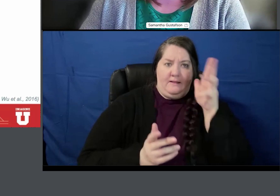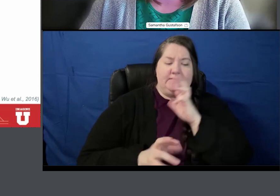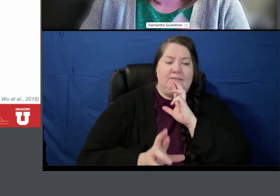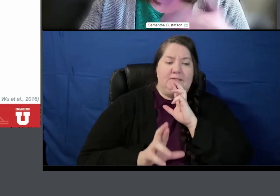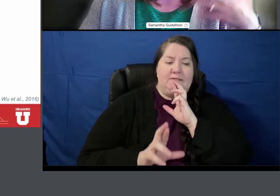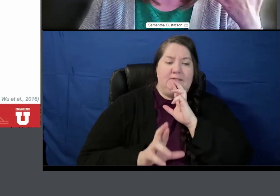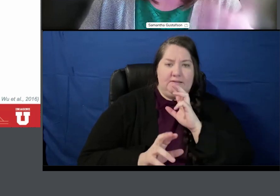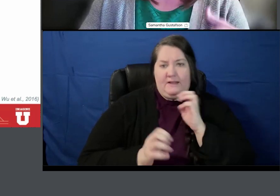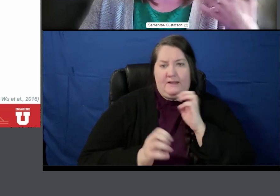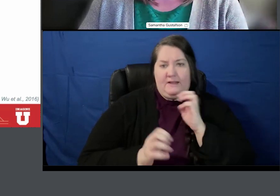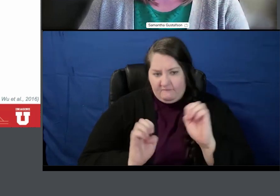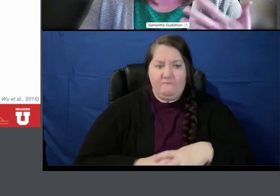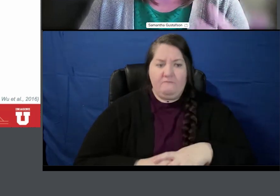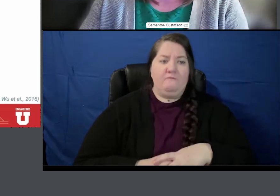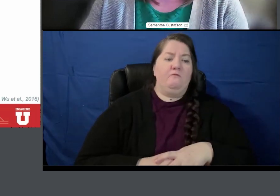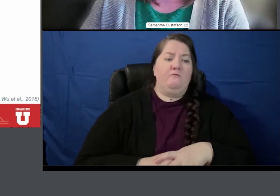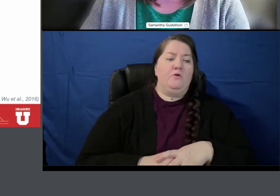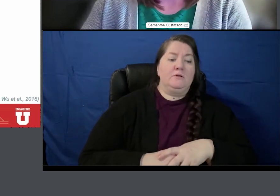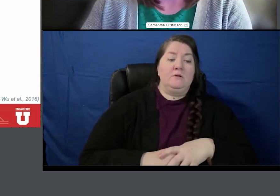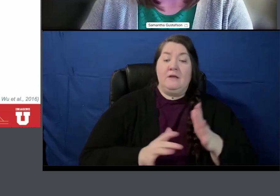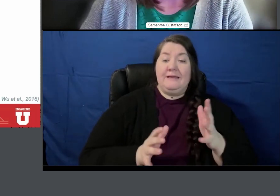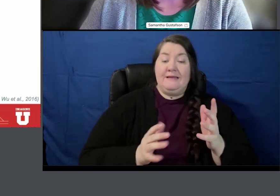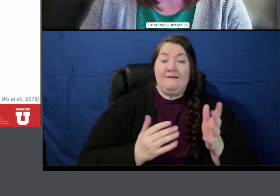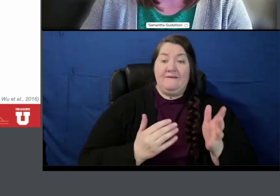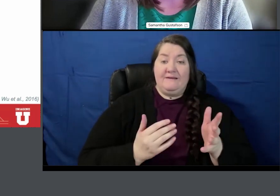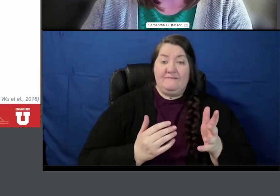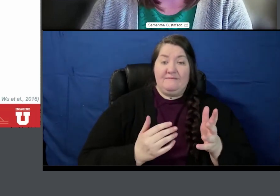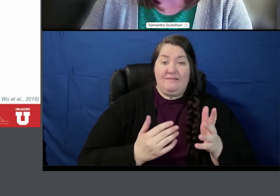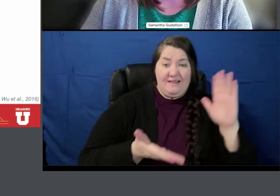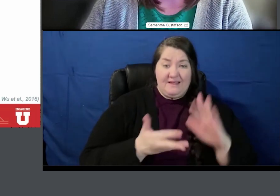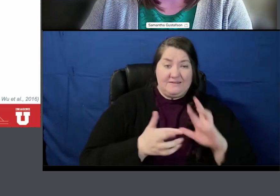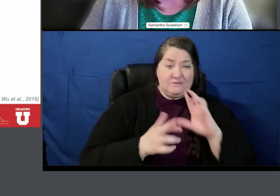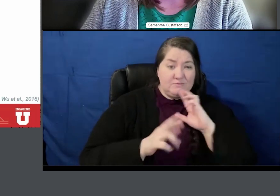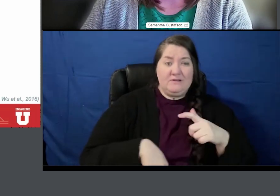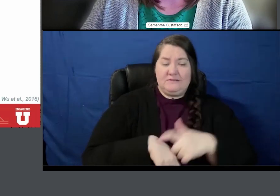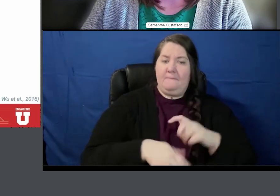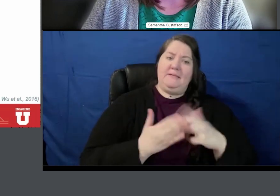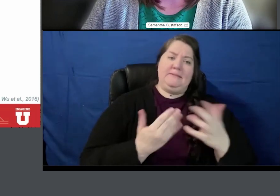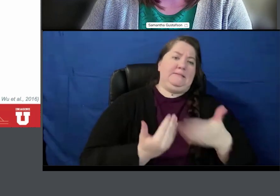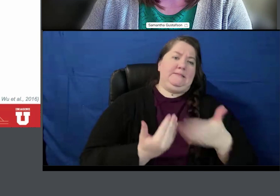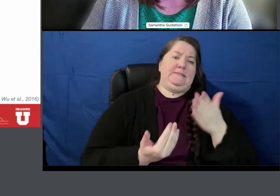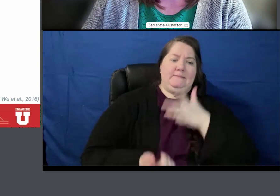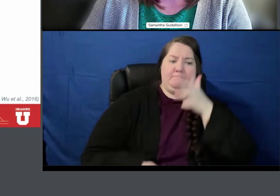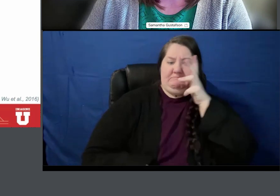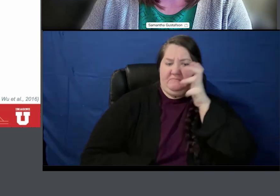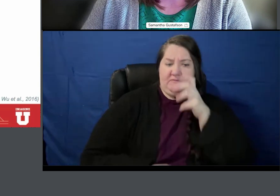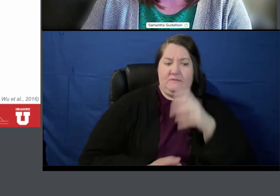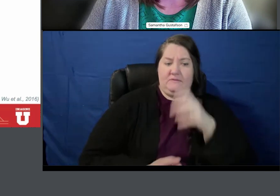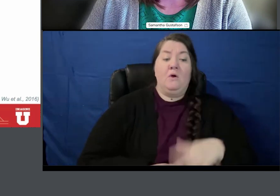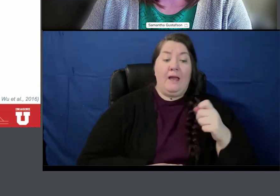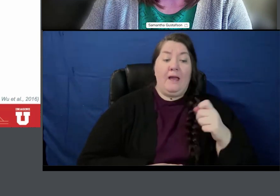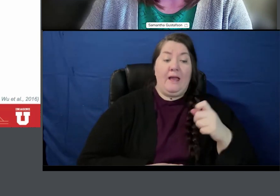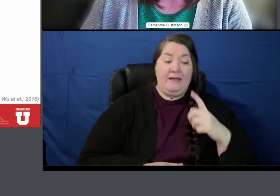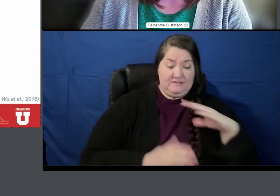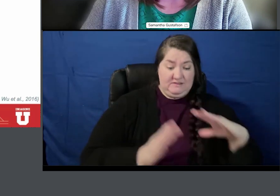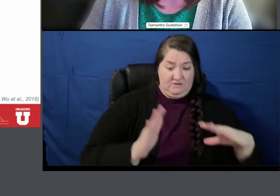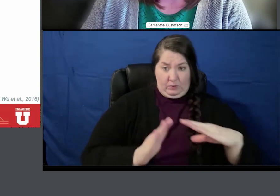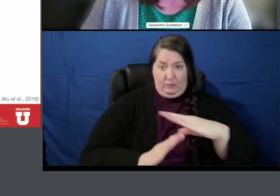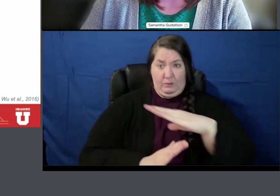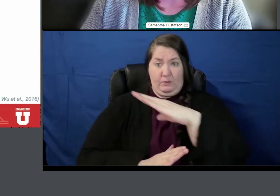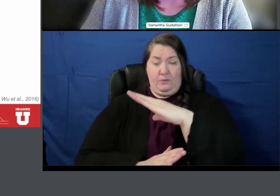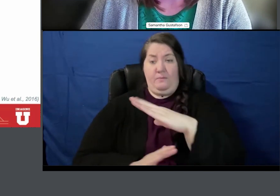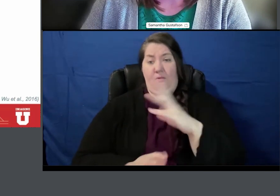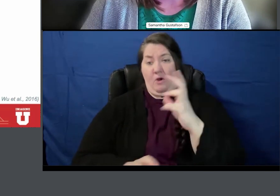time means fast, easy listening. So you can see that as our signal to noise ratio gets harder, we see